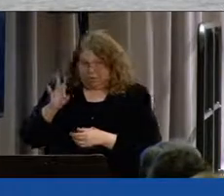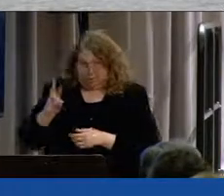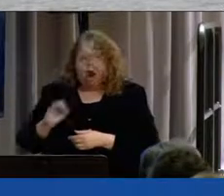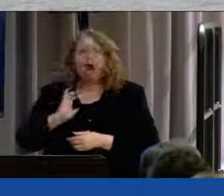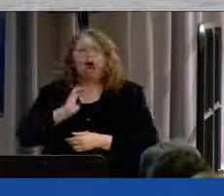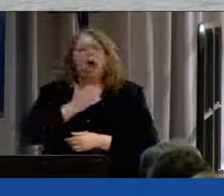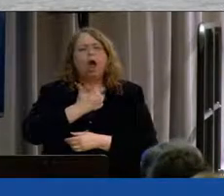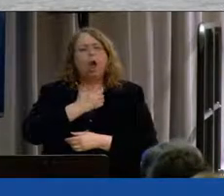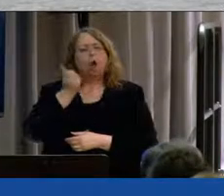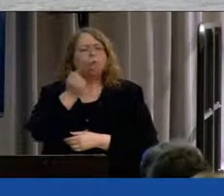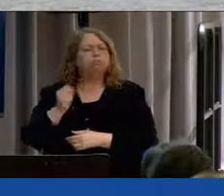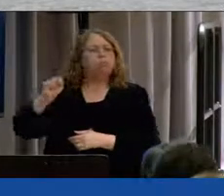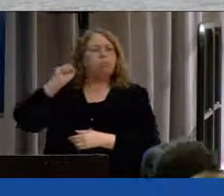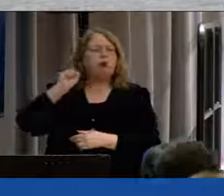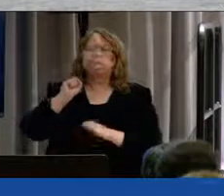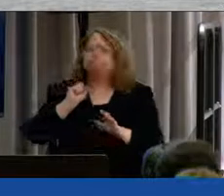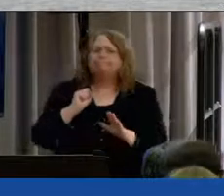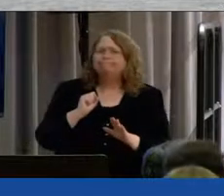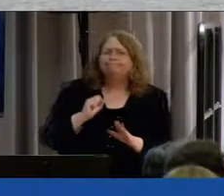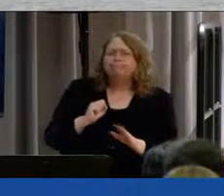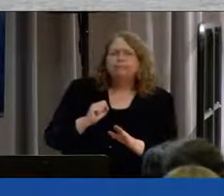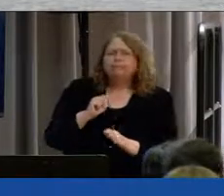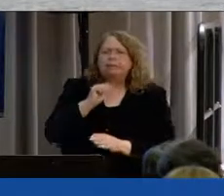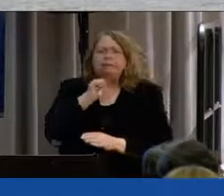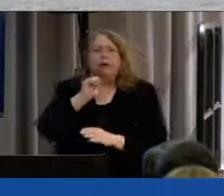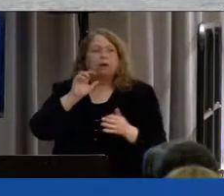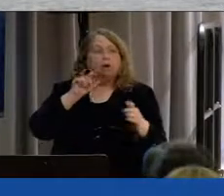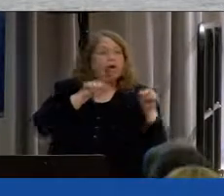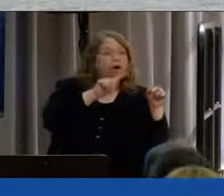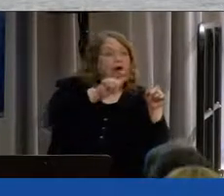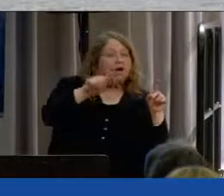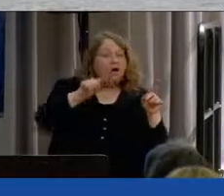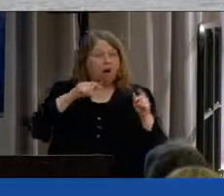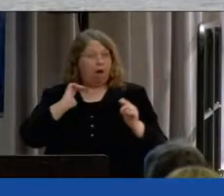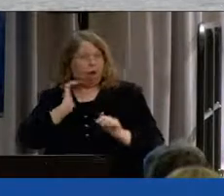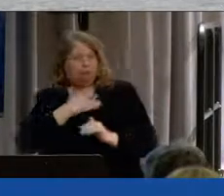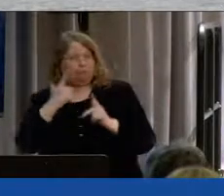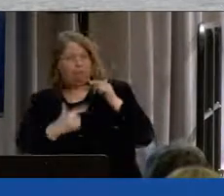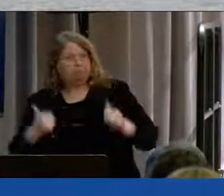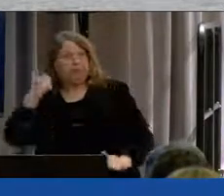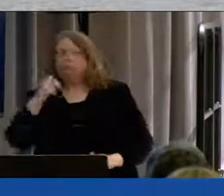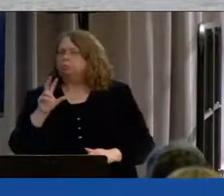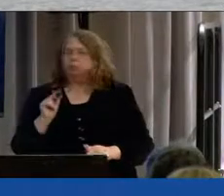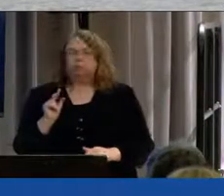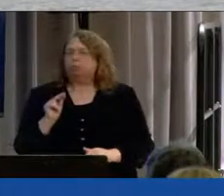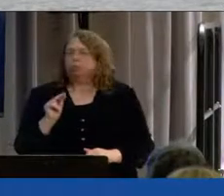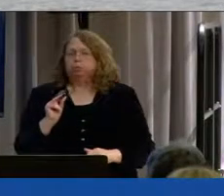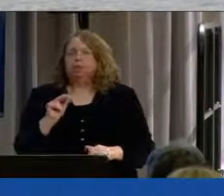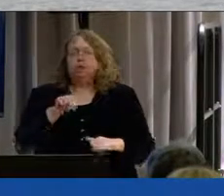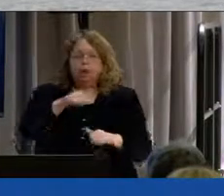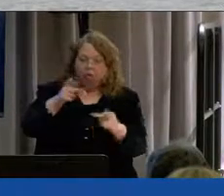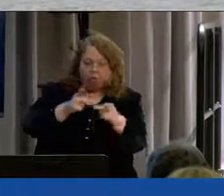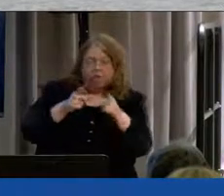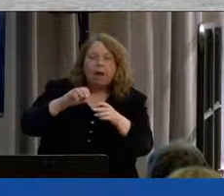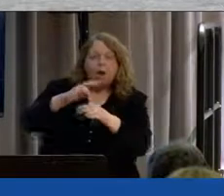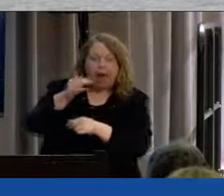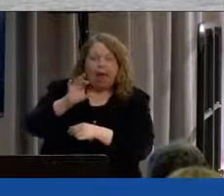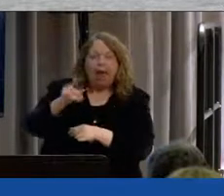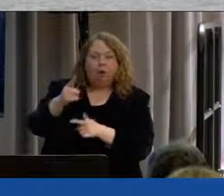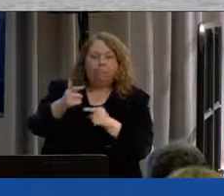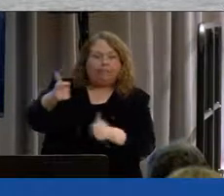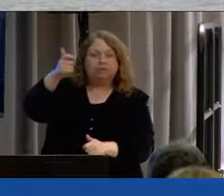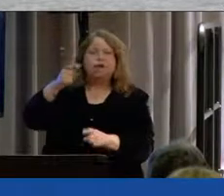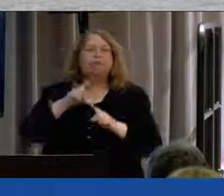was not the largest protest in the country. It wasn't even the largest protest in Ohio. But Governor James Rhodes sent